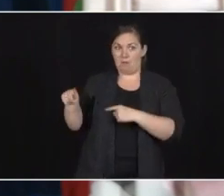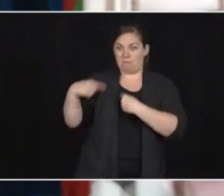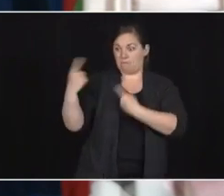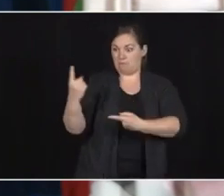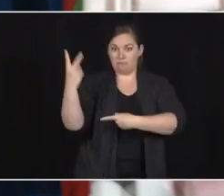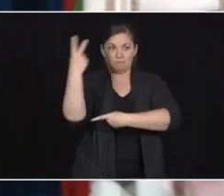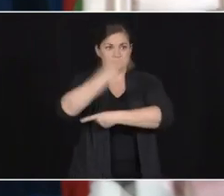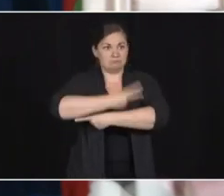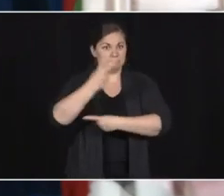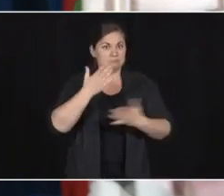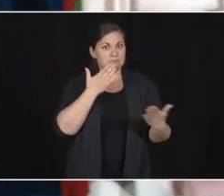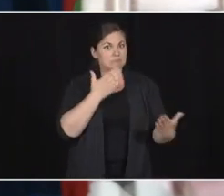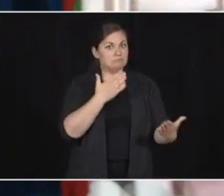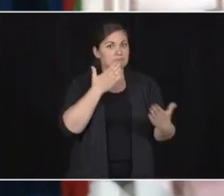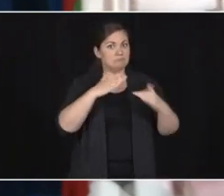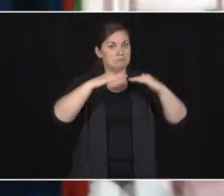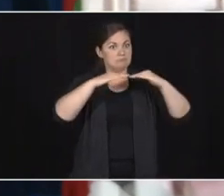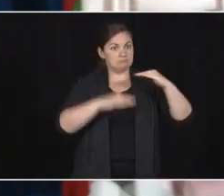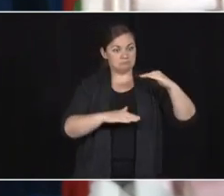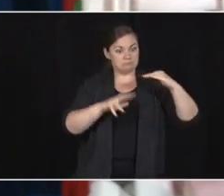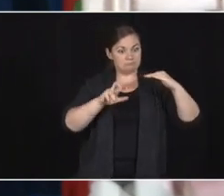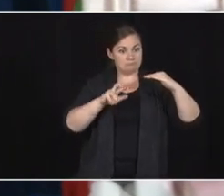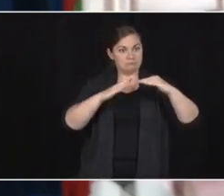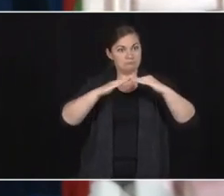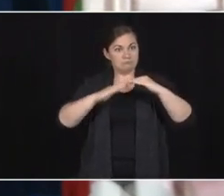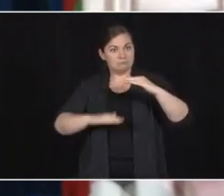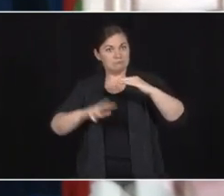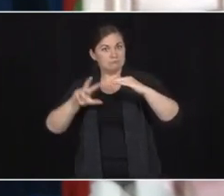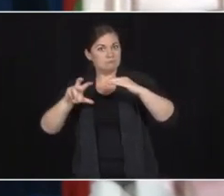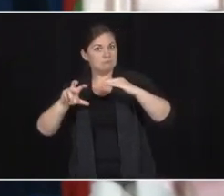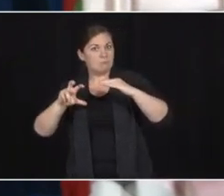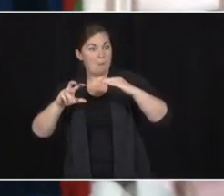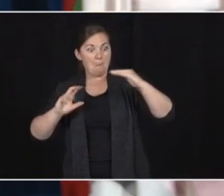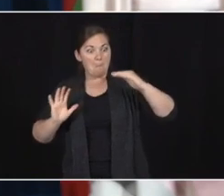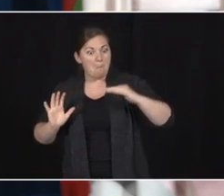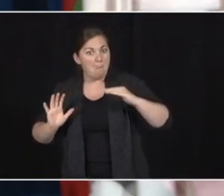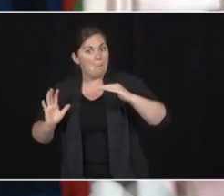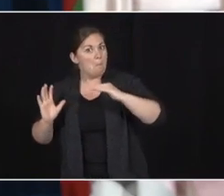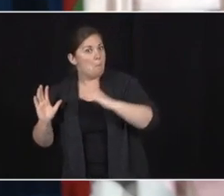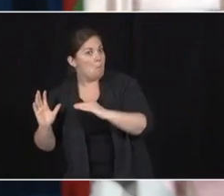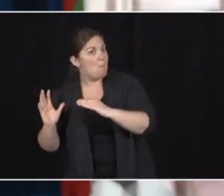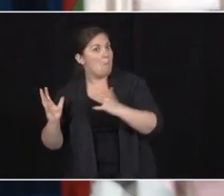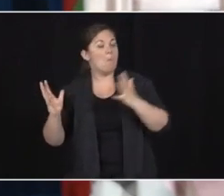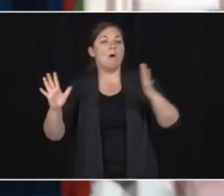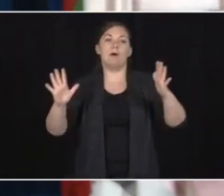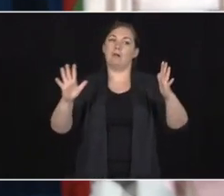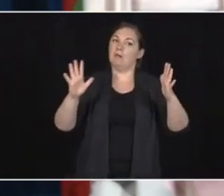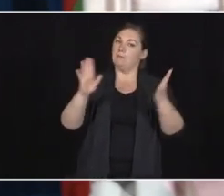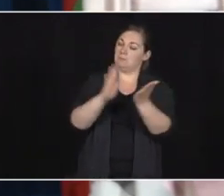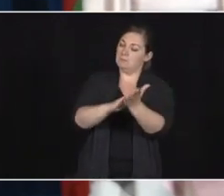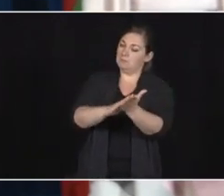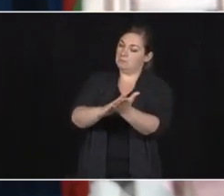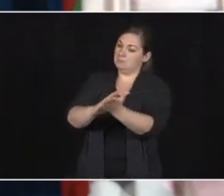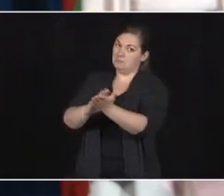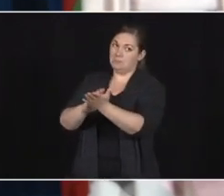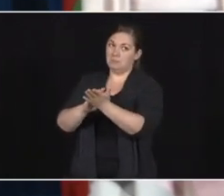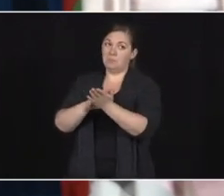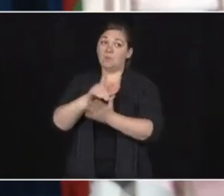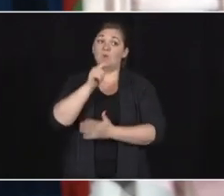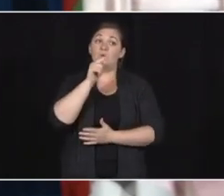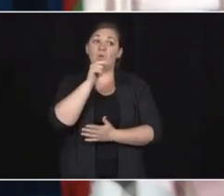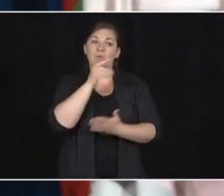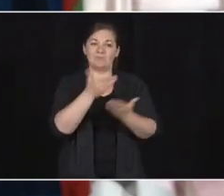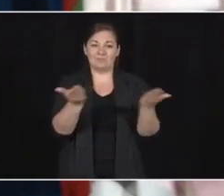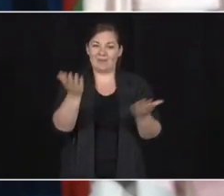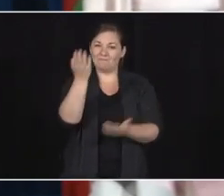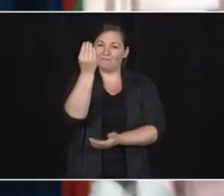They've been under 300. So there's positive things happening, and I give all the credit to the 14 and a half million people